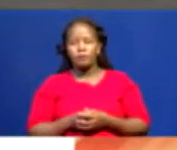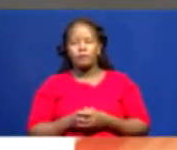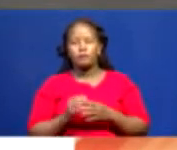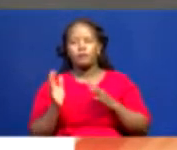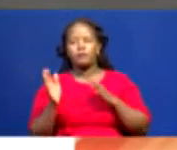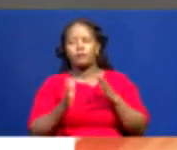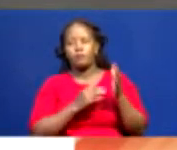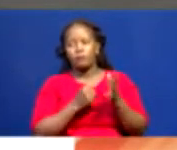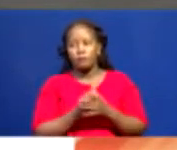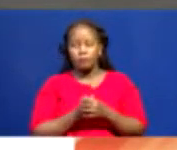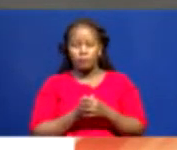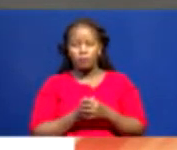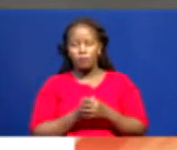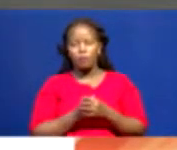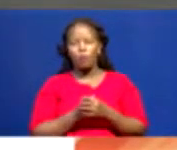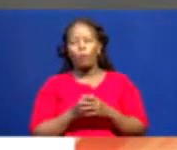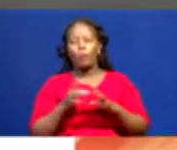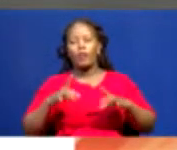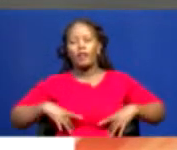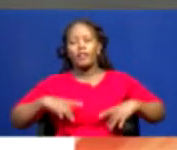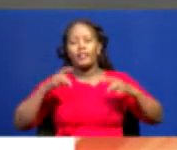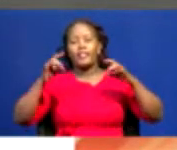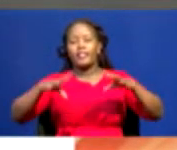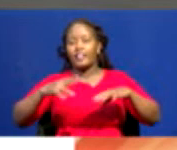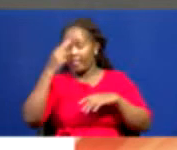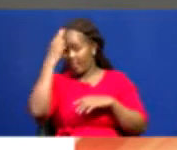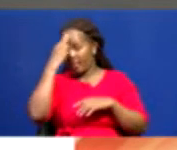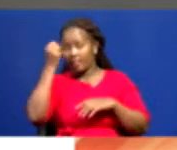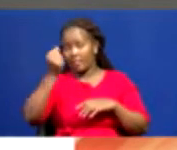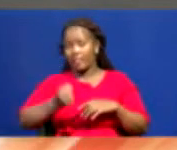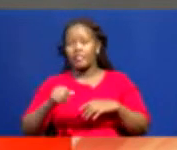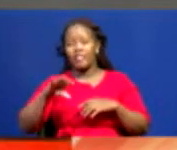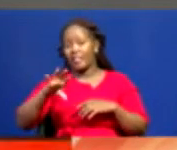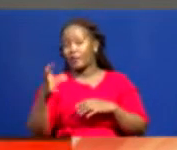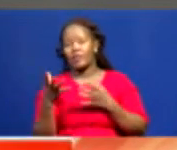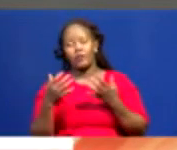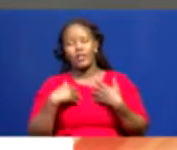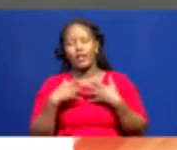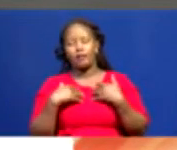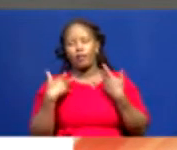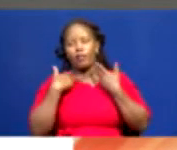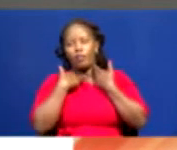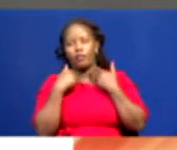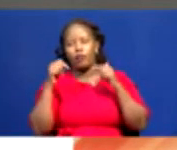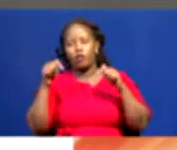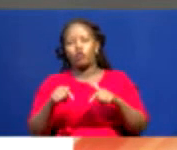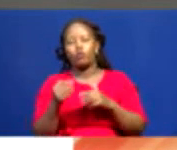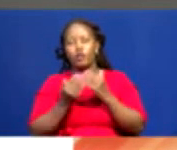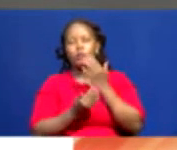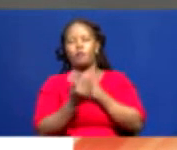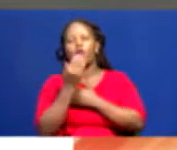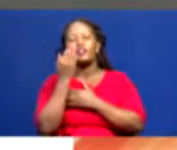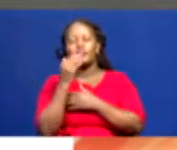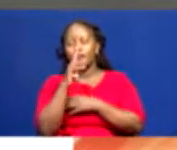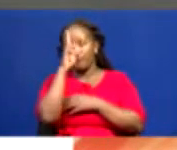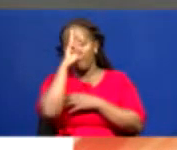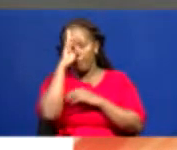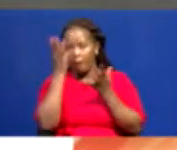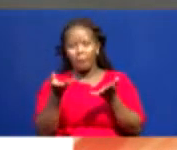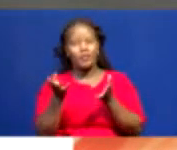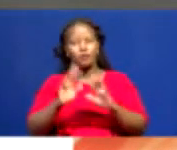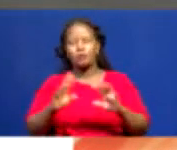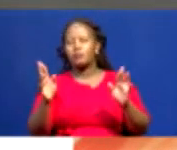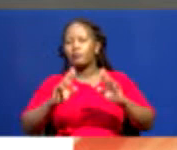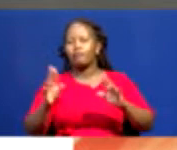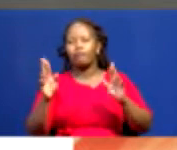Business activity in Kitengela Town in Kajiado County was at standstill on Wednesday morning with heavy police officers present